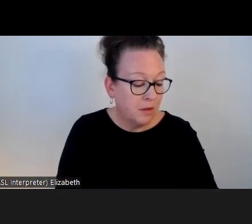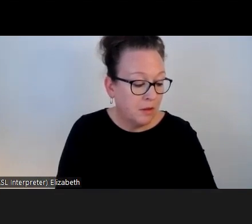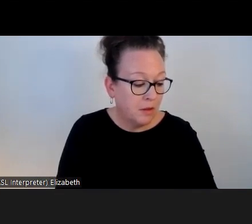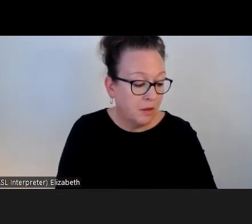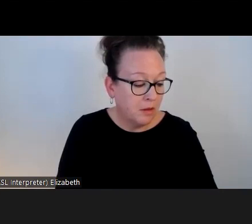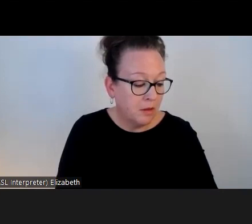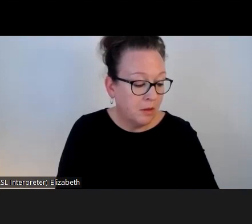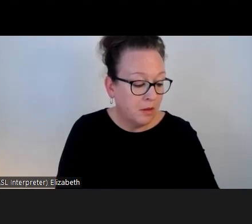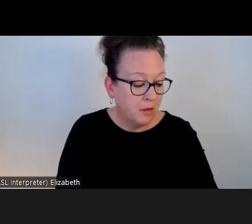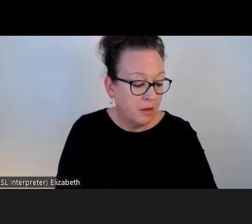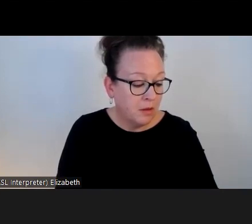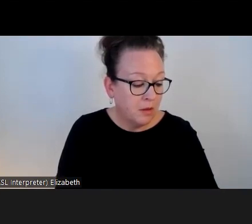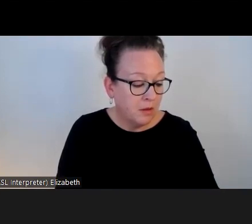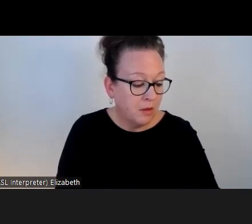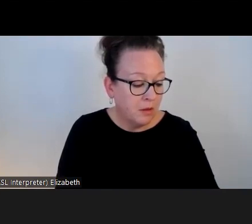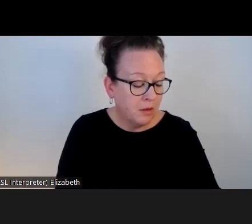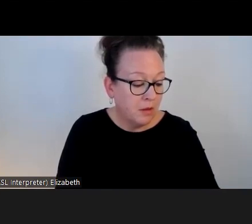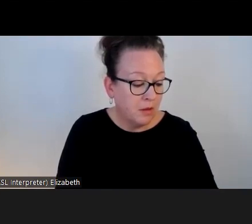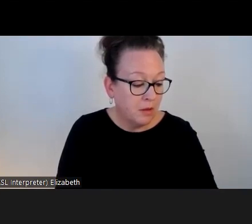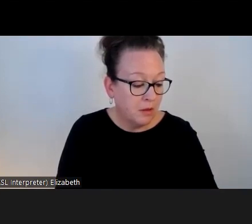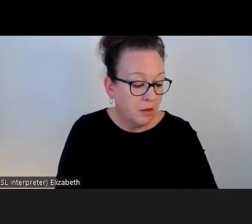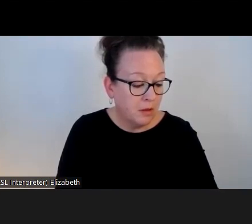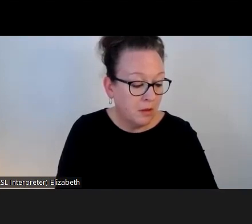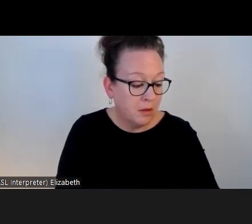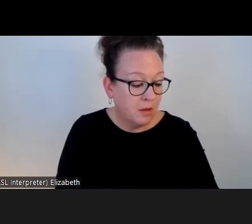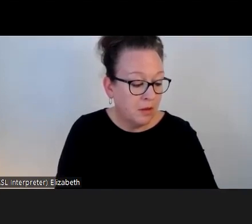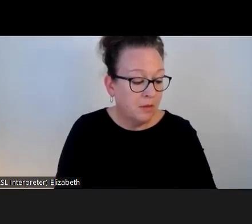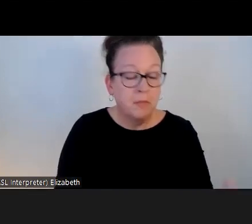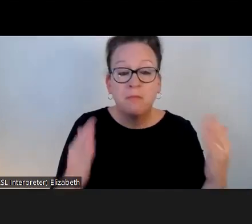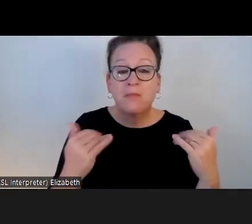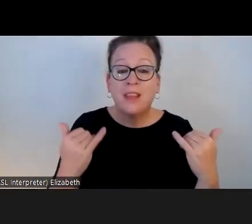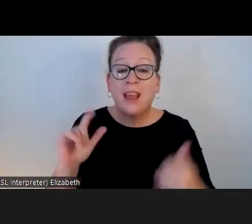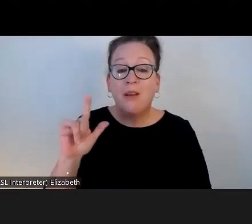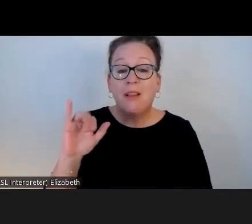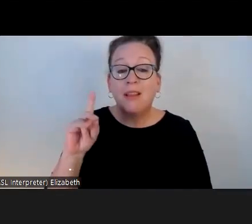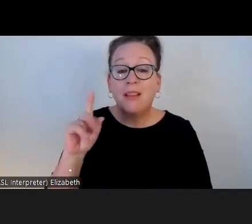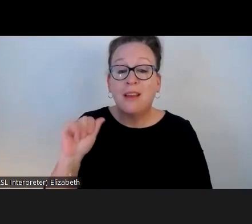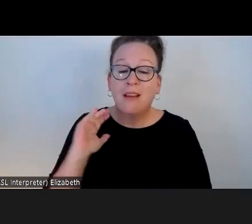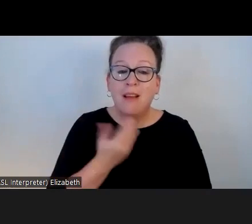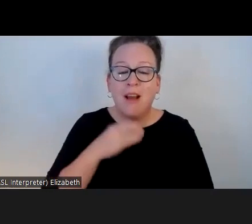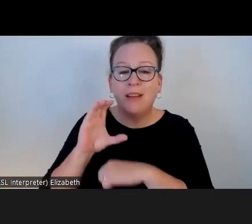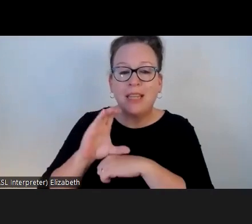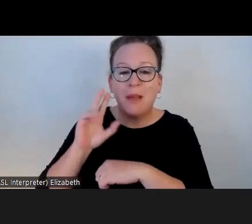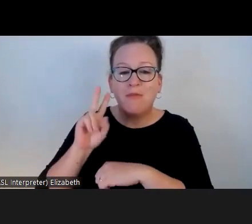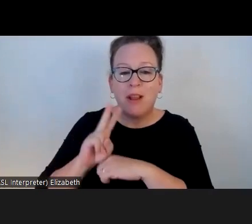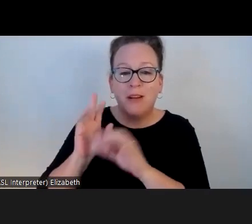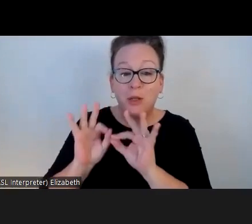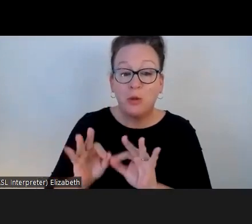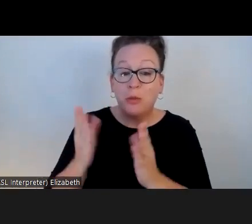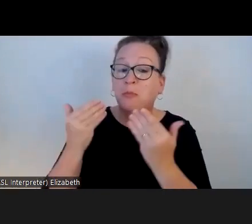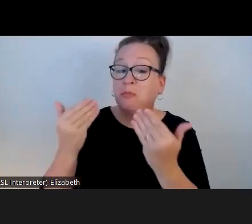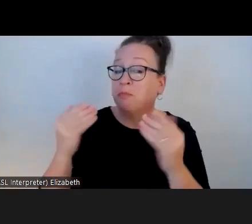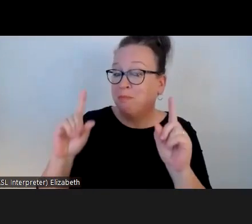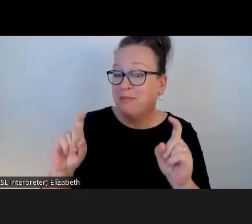Thank you. Sorry about that. Zelinda, our Cape Verdean interpreter, would